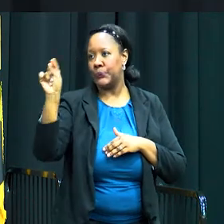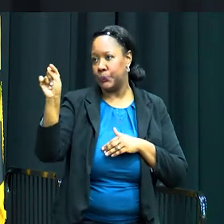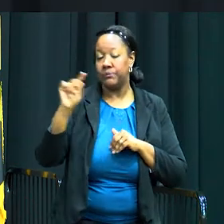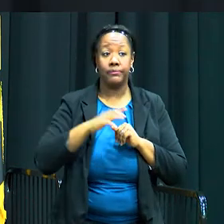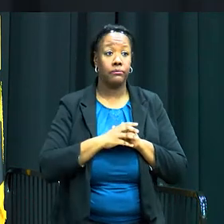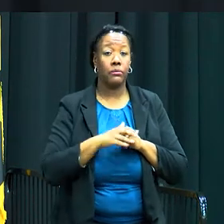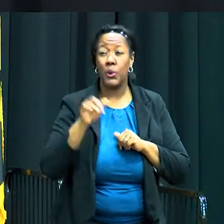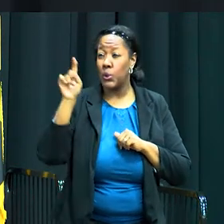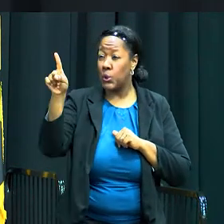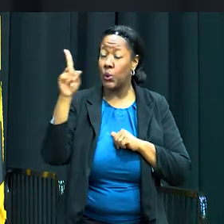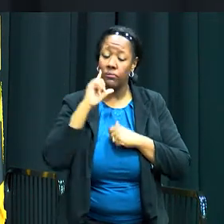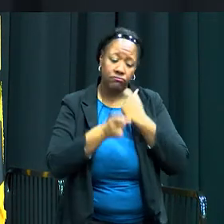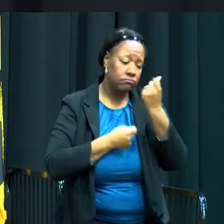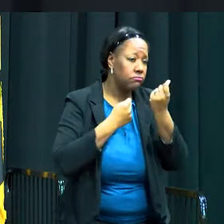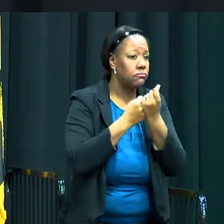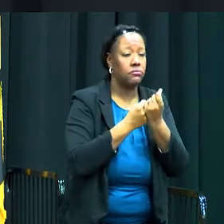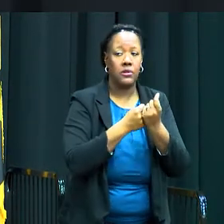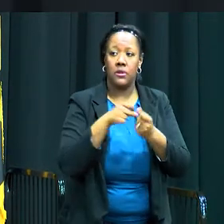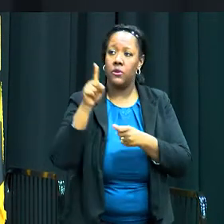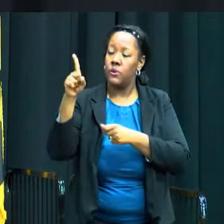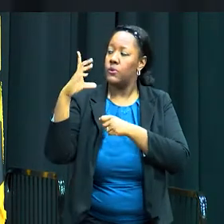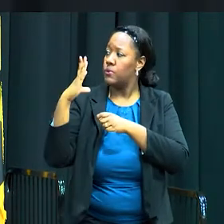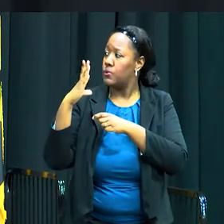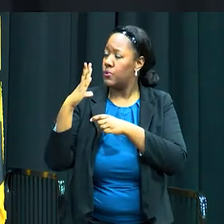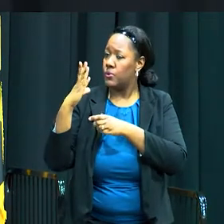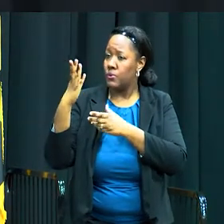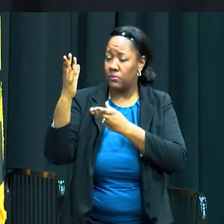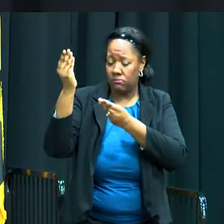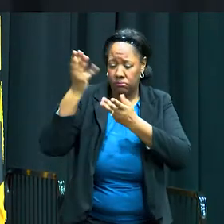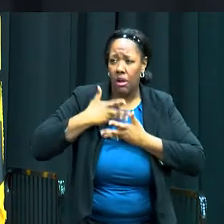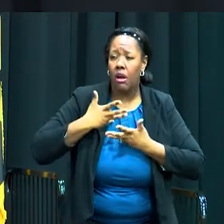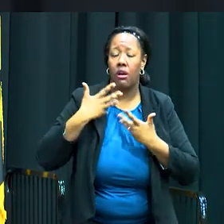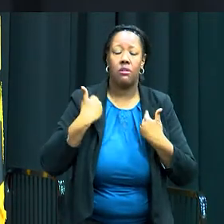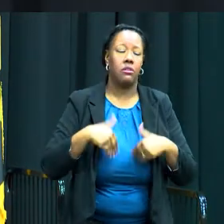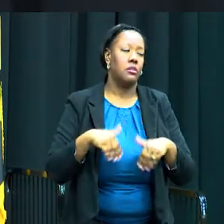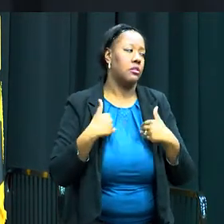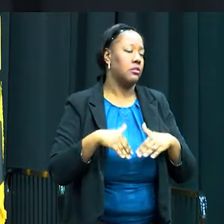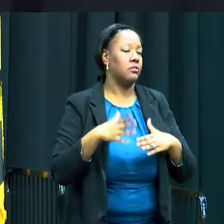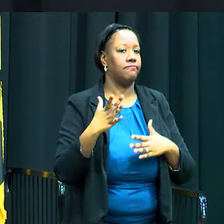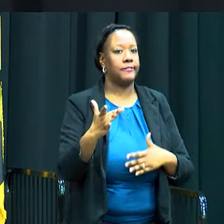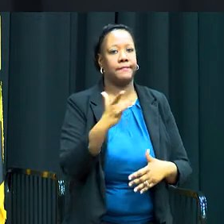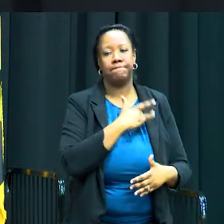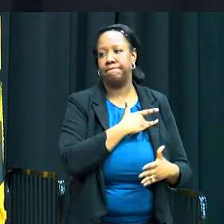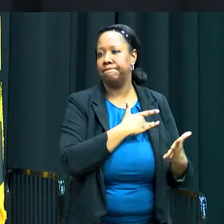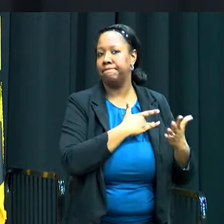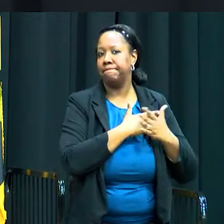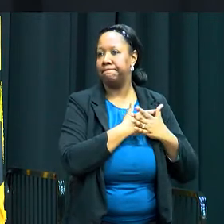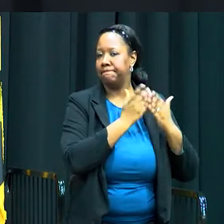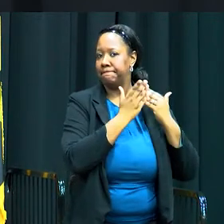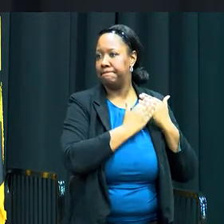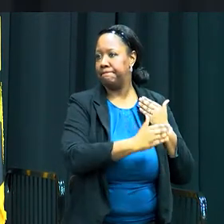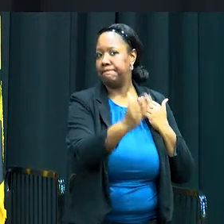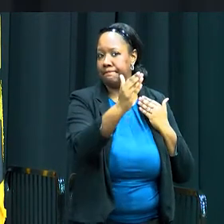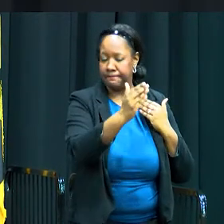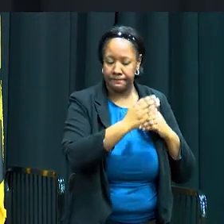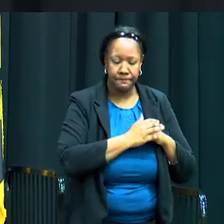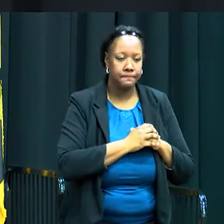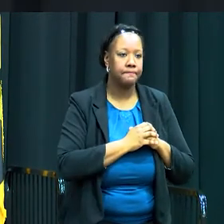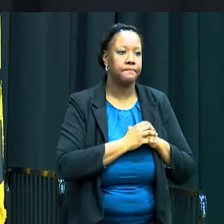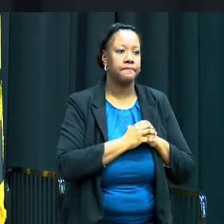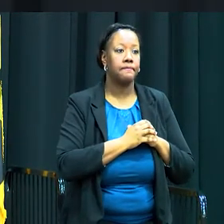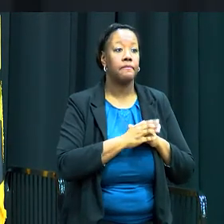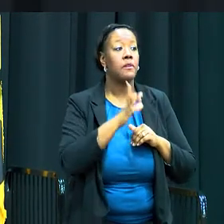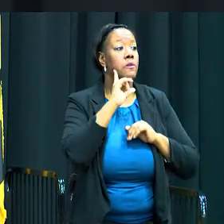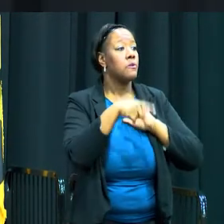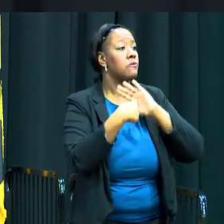that you were there for us, and what you shared with me stayed in my heart all these years."